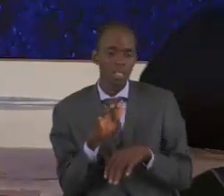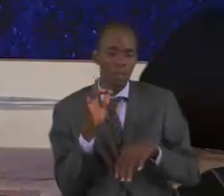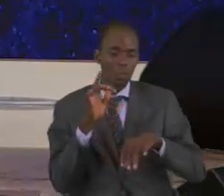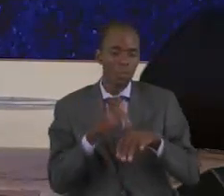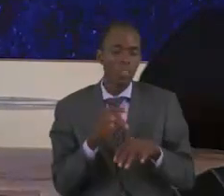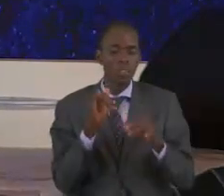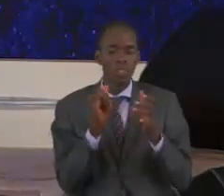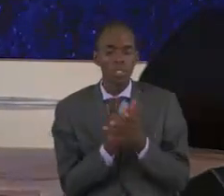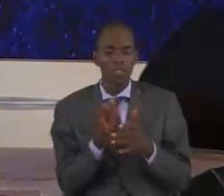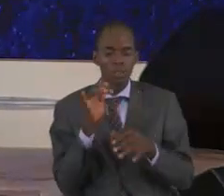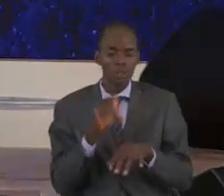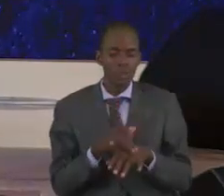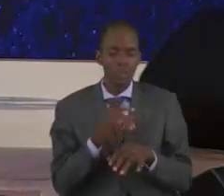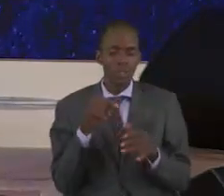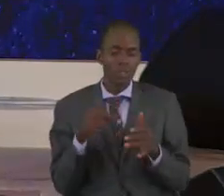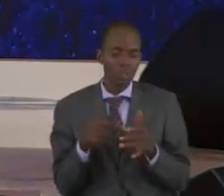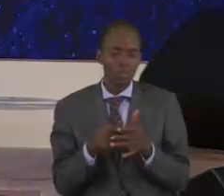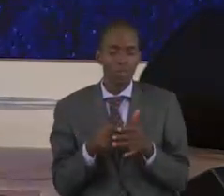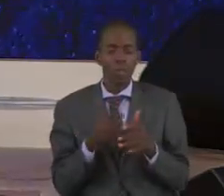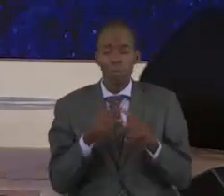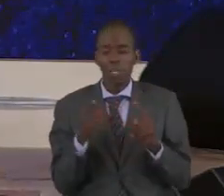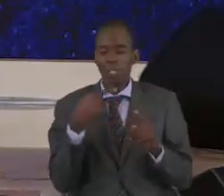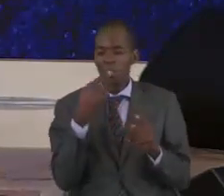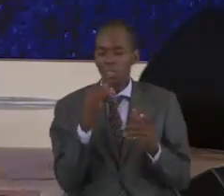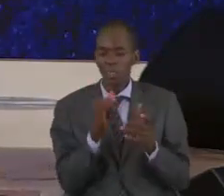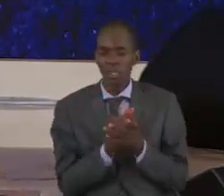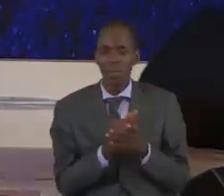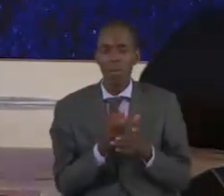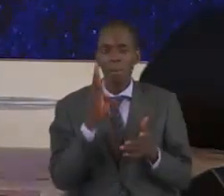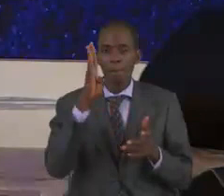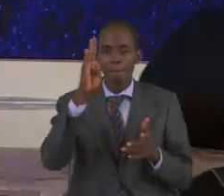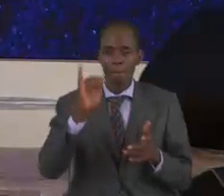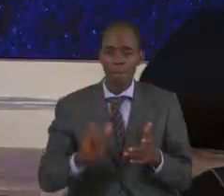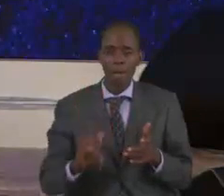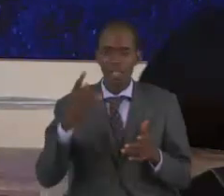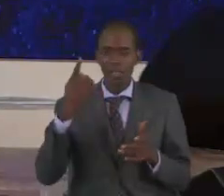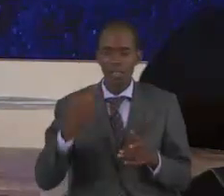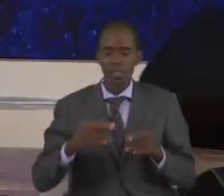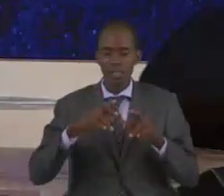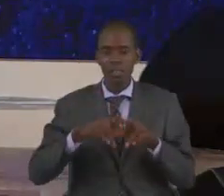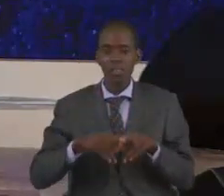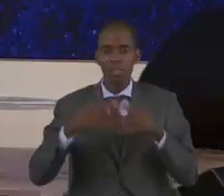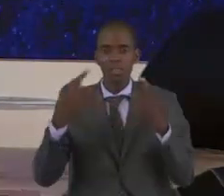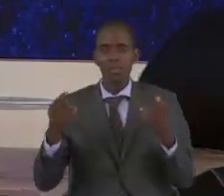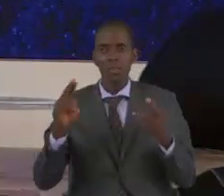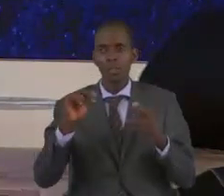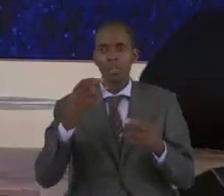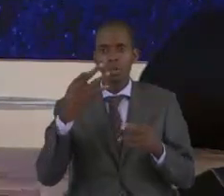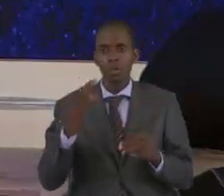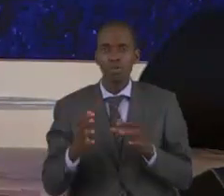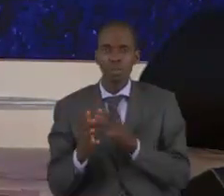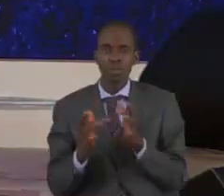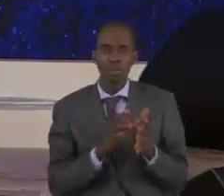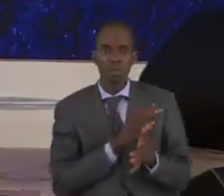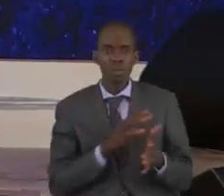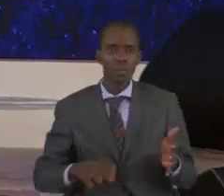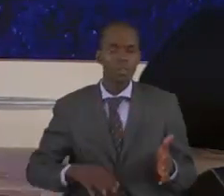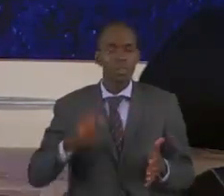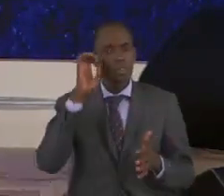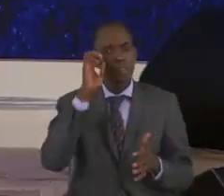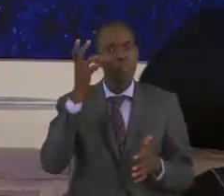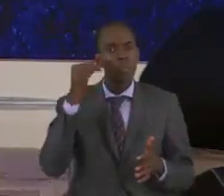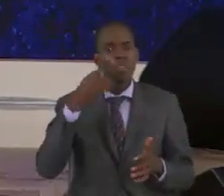him this. He said, but by the revelation of Jesus Christ. He was telling